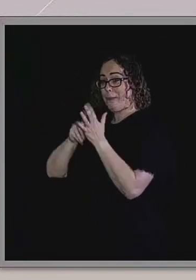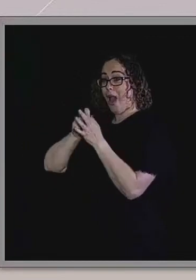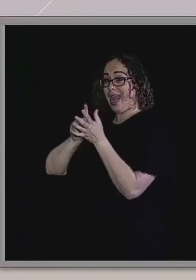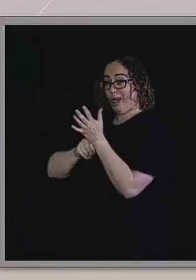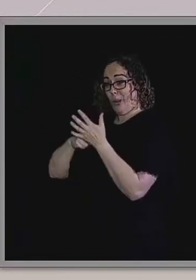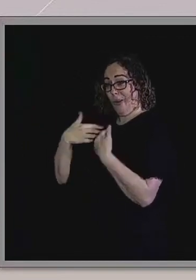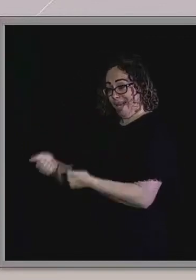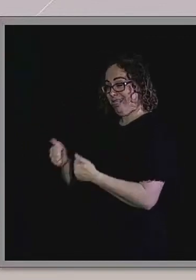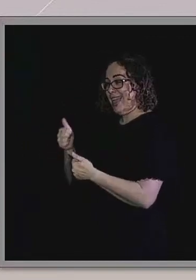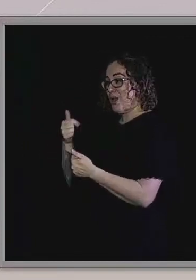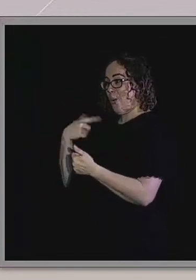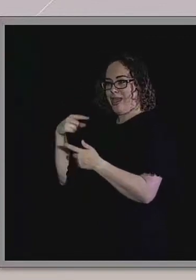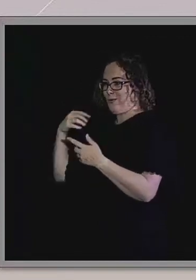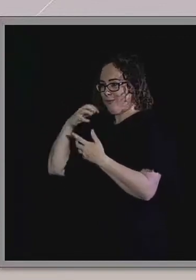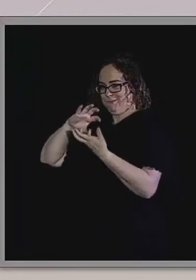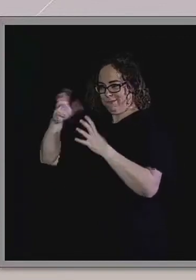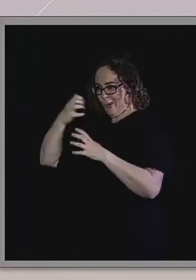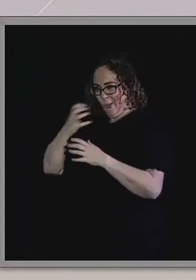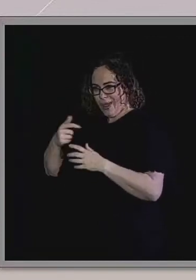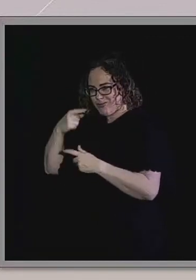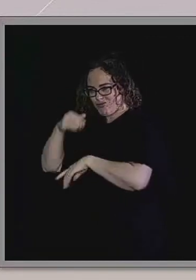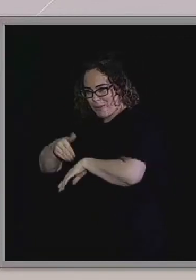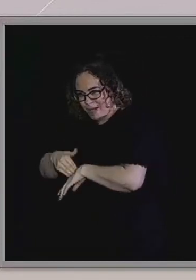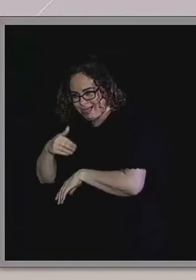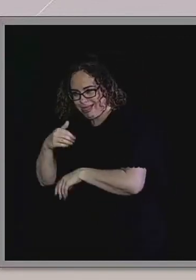Hotel. But I'm glad that you have